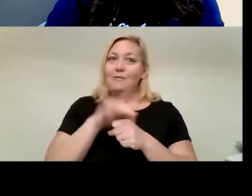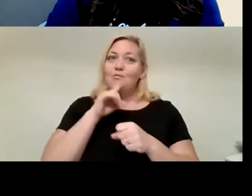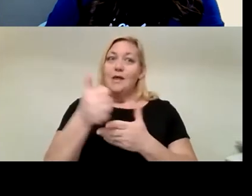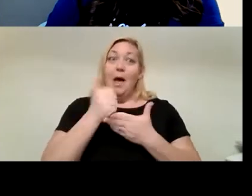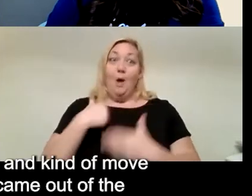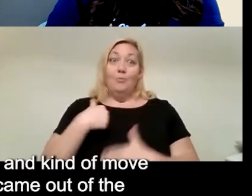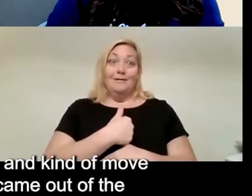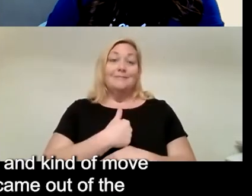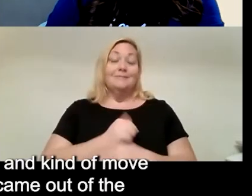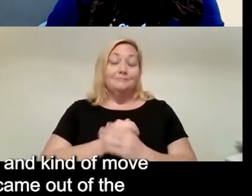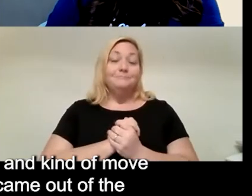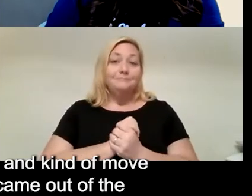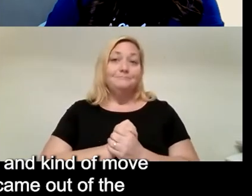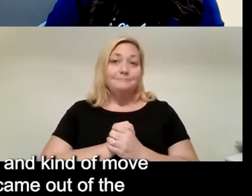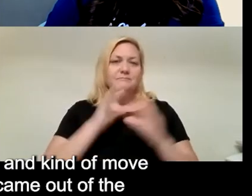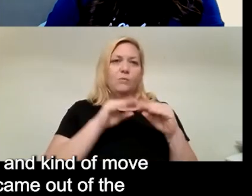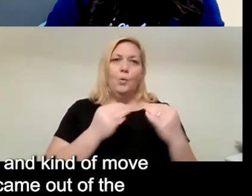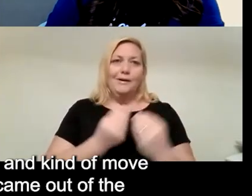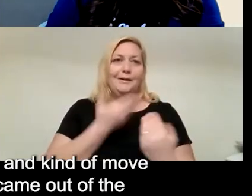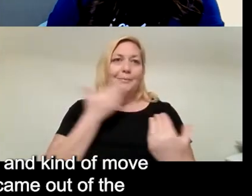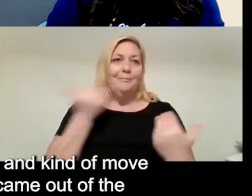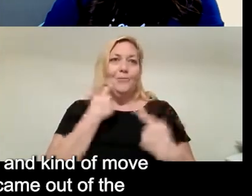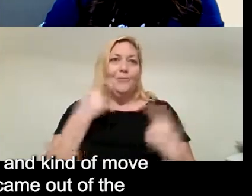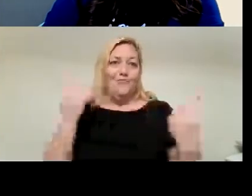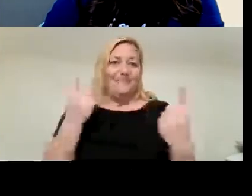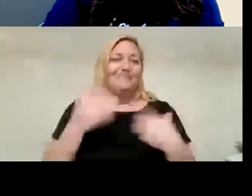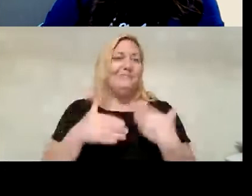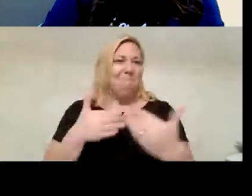us organize things a lot better.